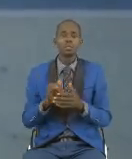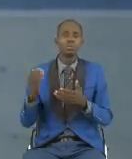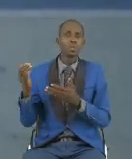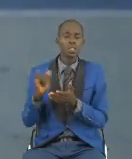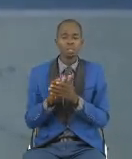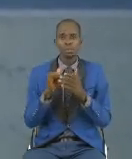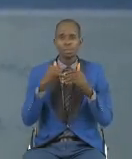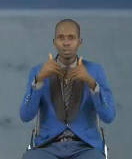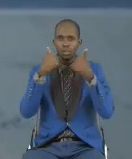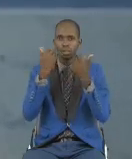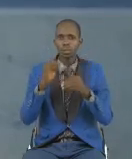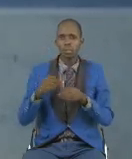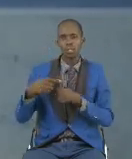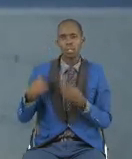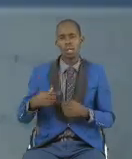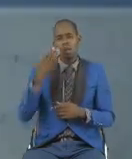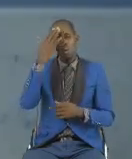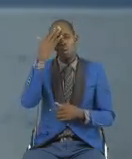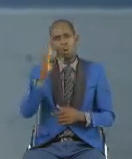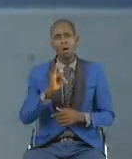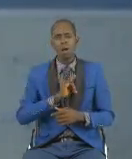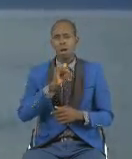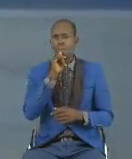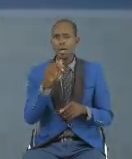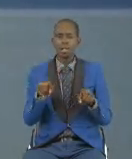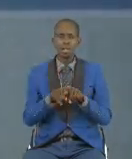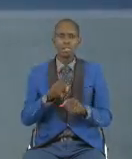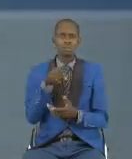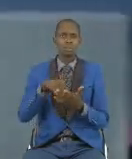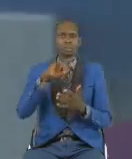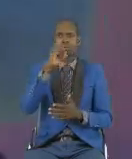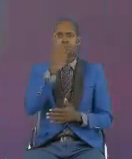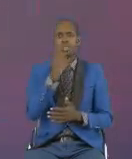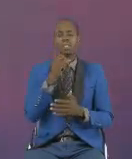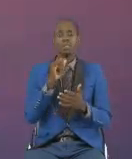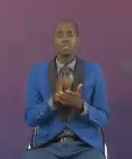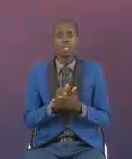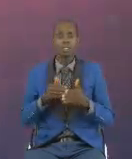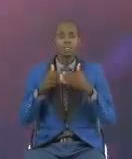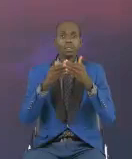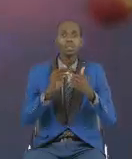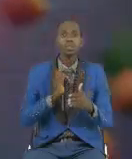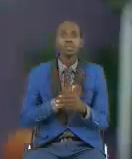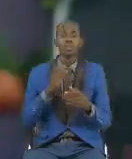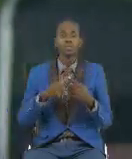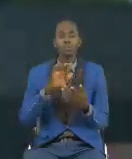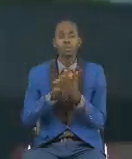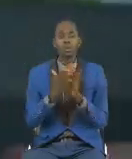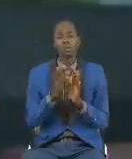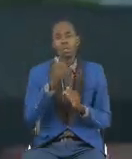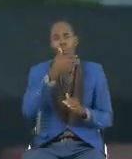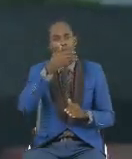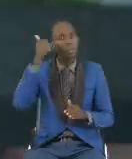heart. Why am I like this? And it is that that leads us to a better life. The pastor, the preacher,